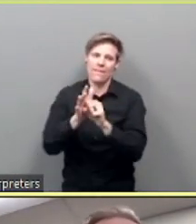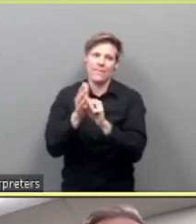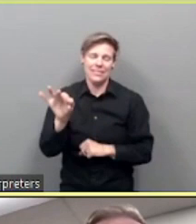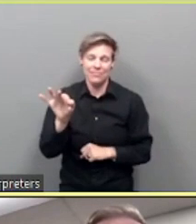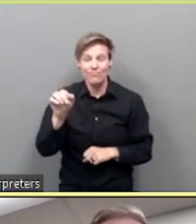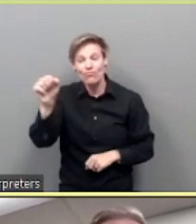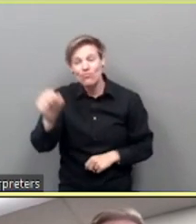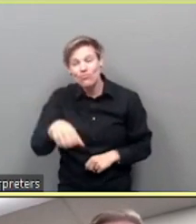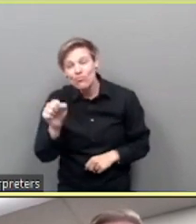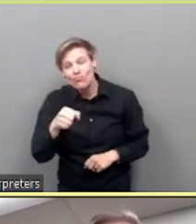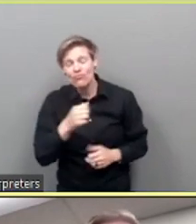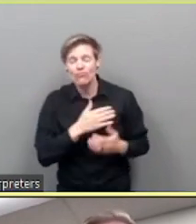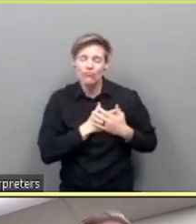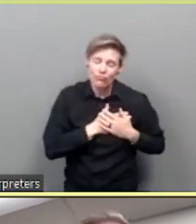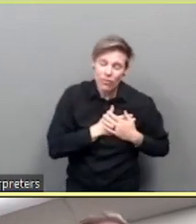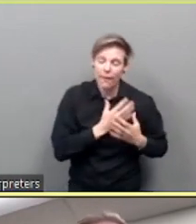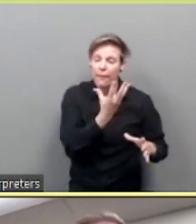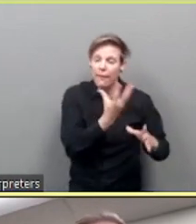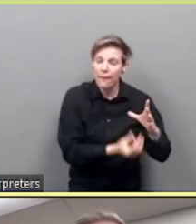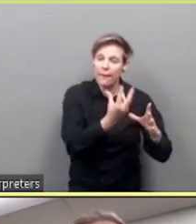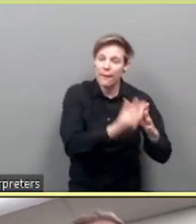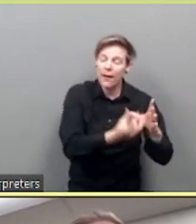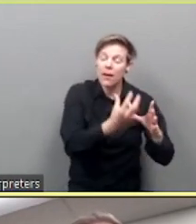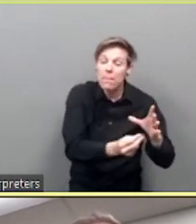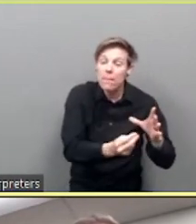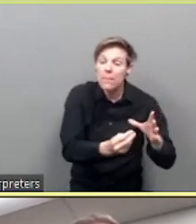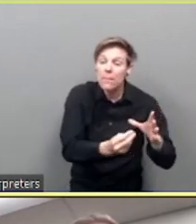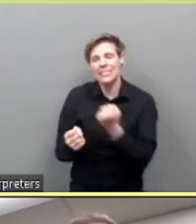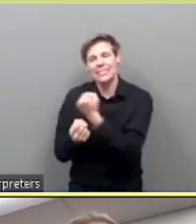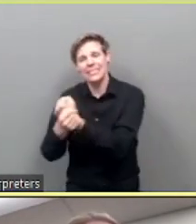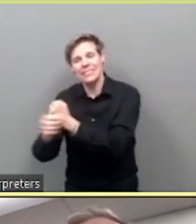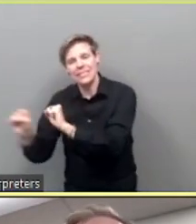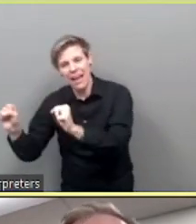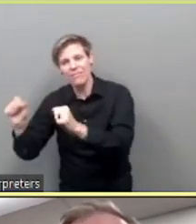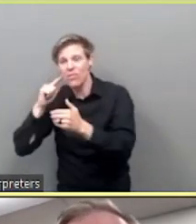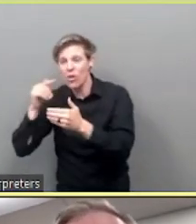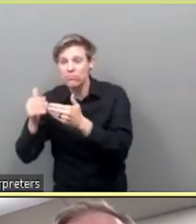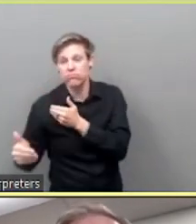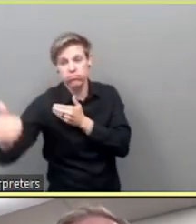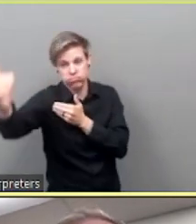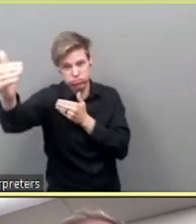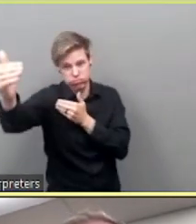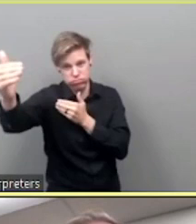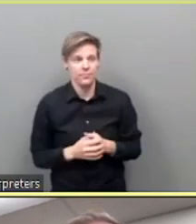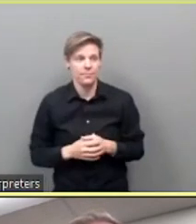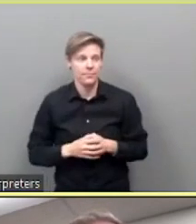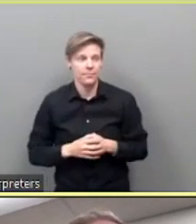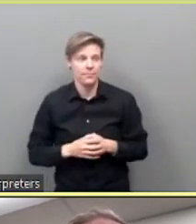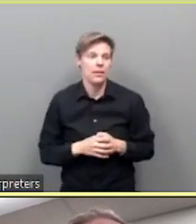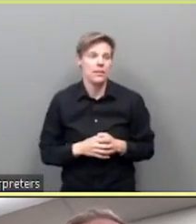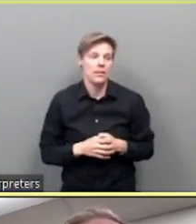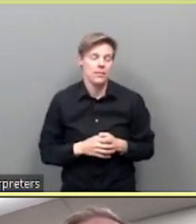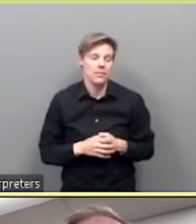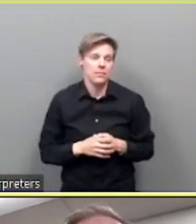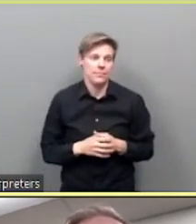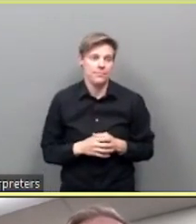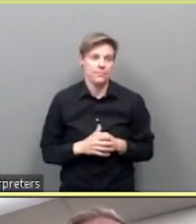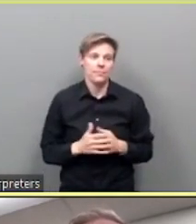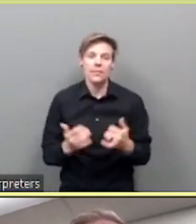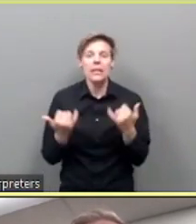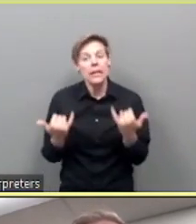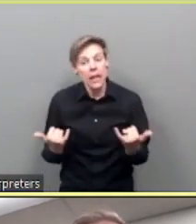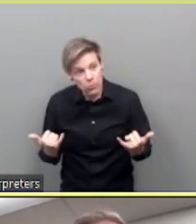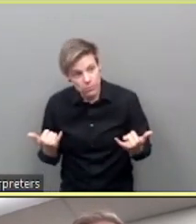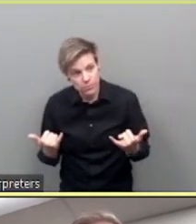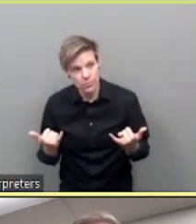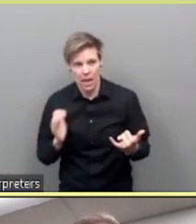others, either for a period of time or more long term. And now I have to tell you that putting our healthcare workers through